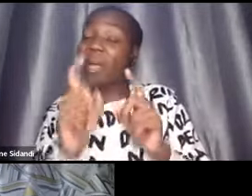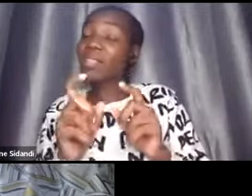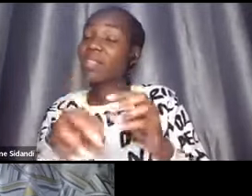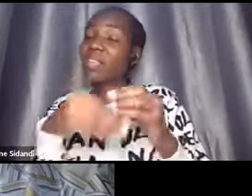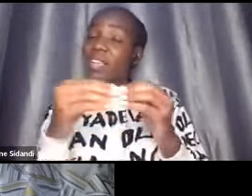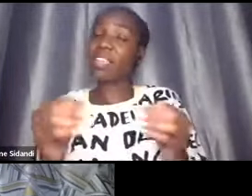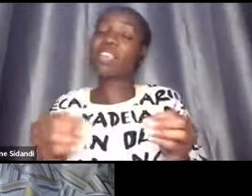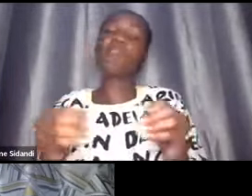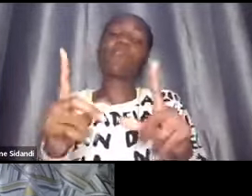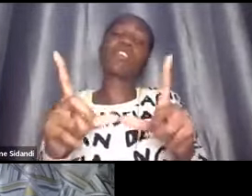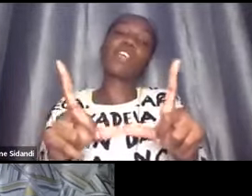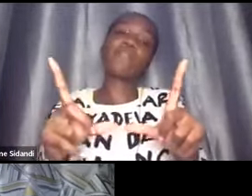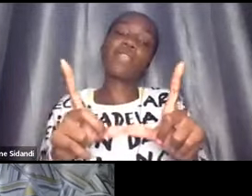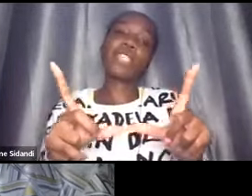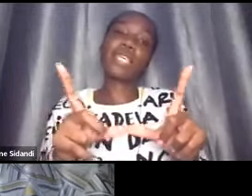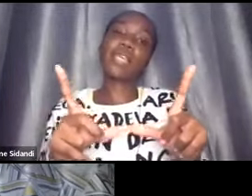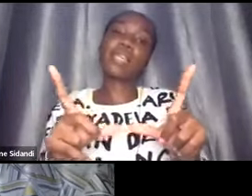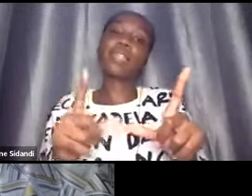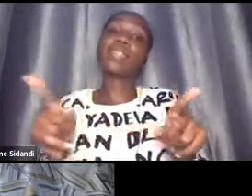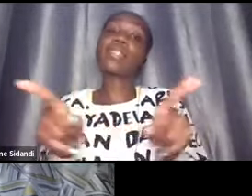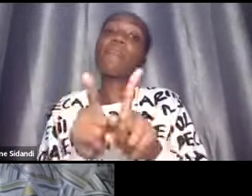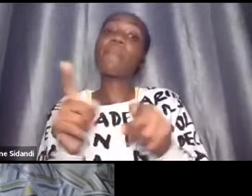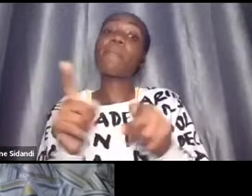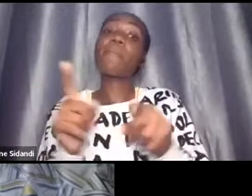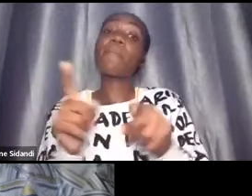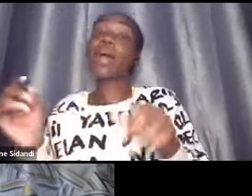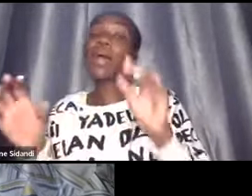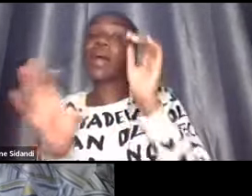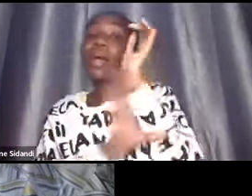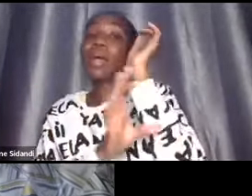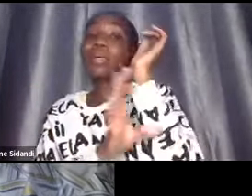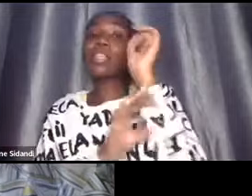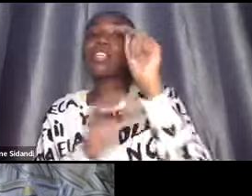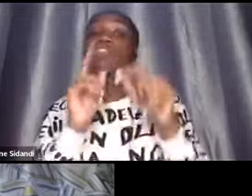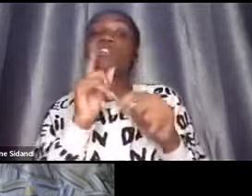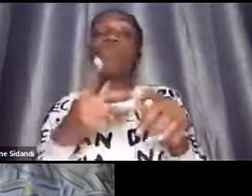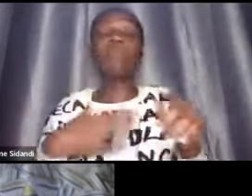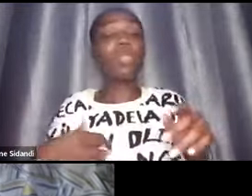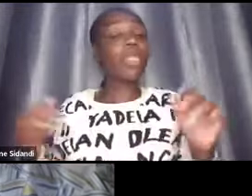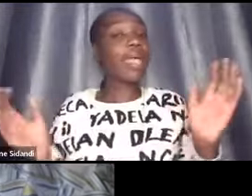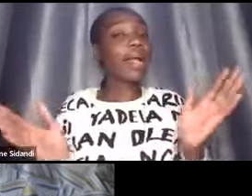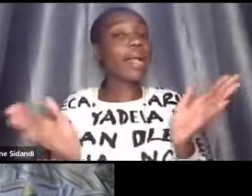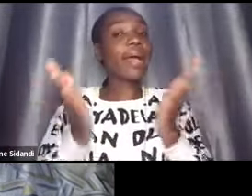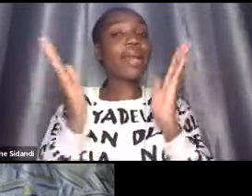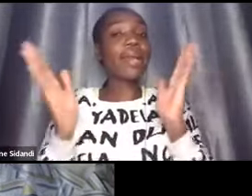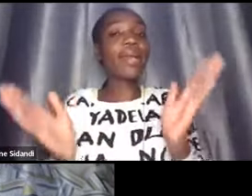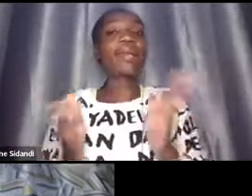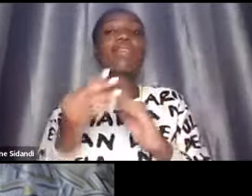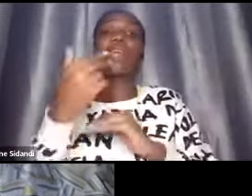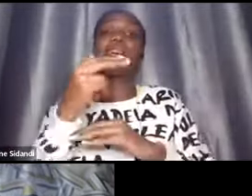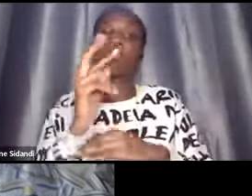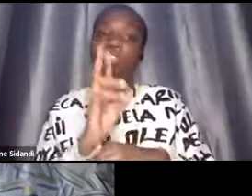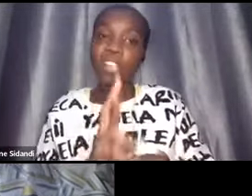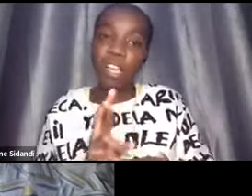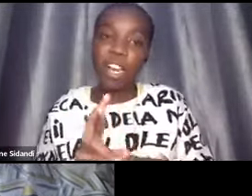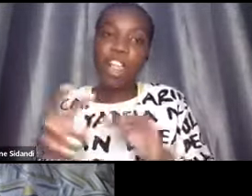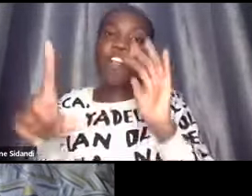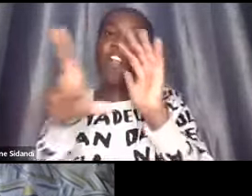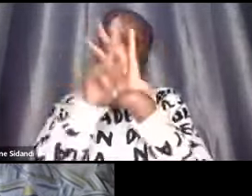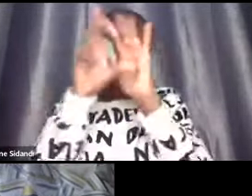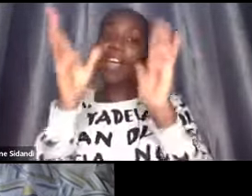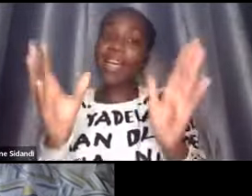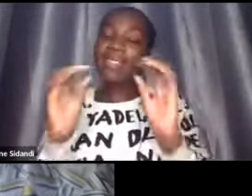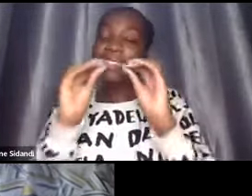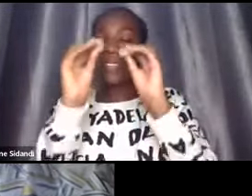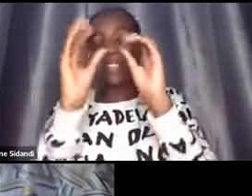that's where we are heading as a country. And therefore, I'm encouraging everybody, human resource managers, lawyers,